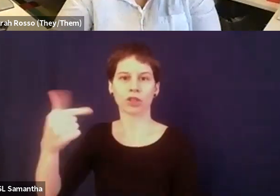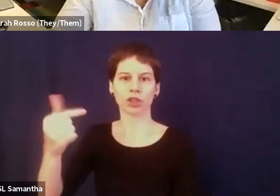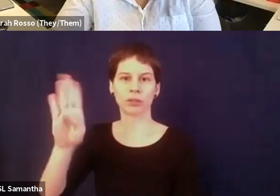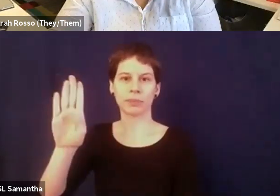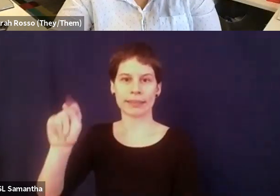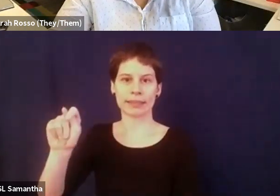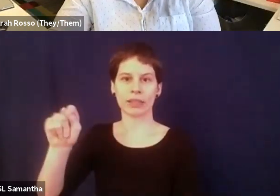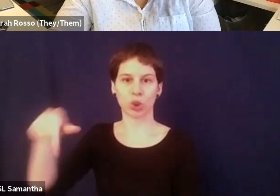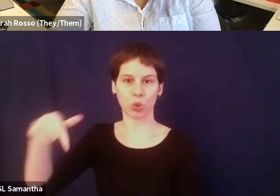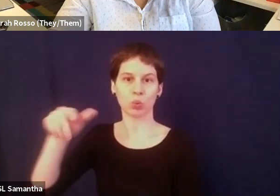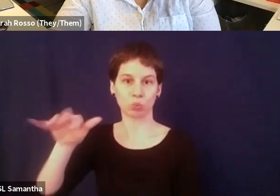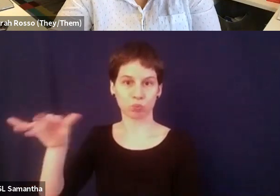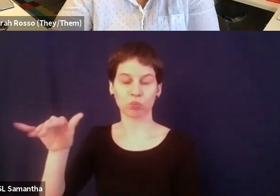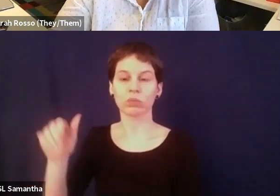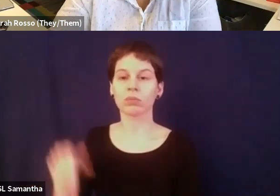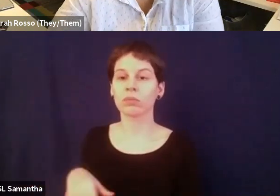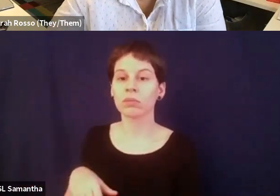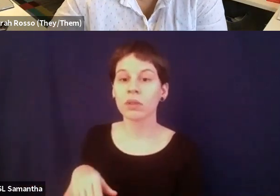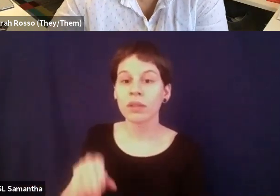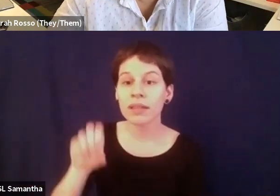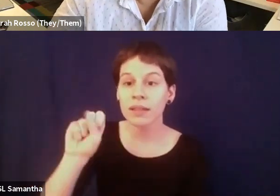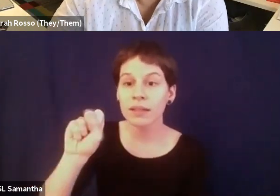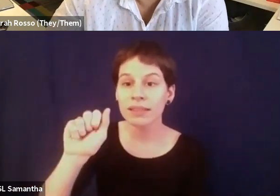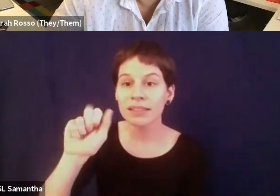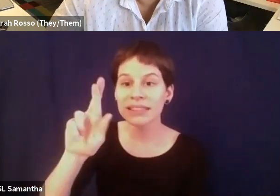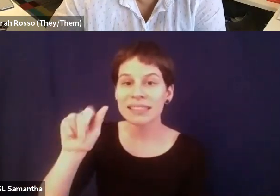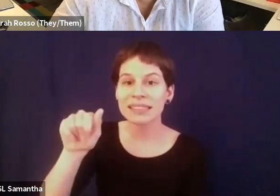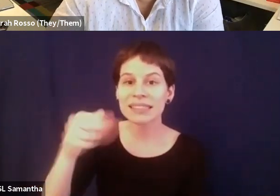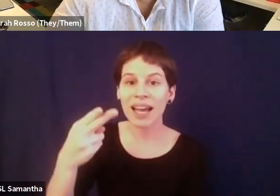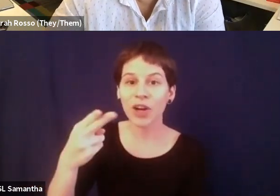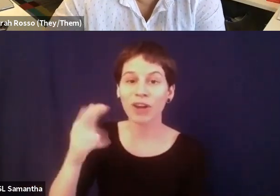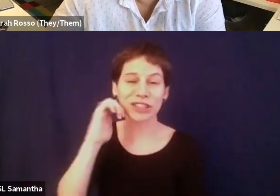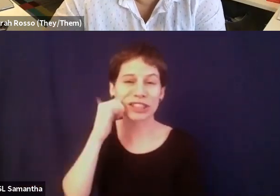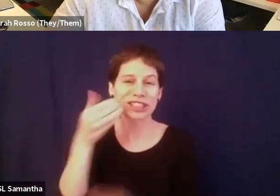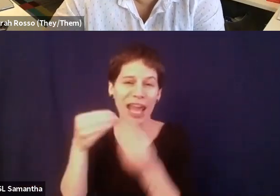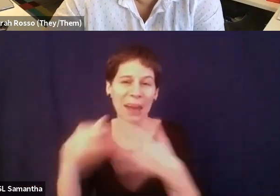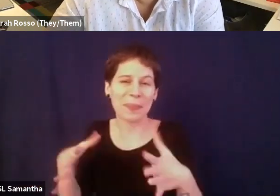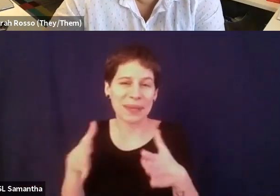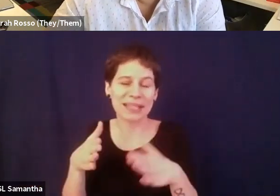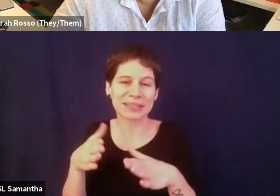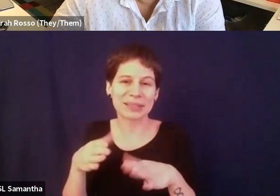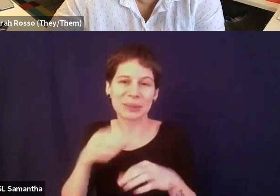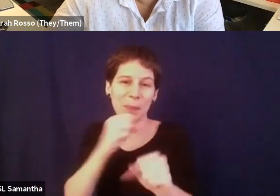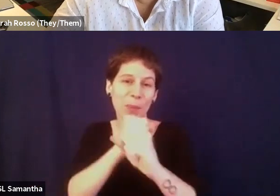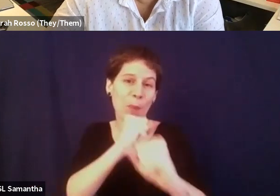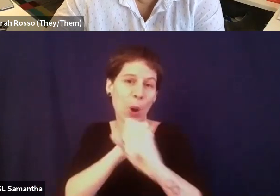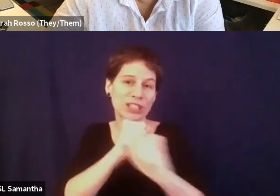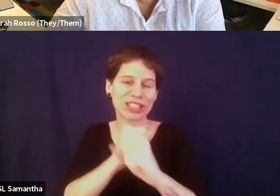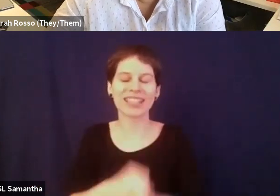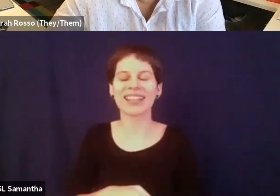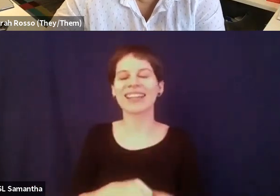I mean, what's a little shameless promotion? So at the Healing Wellness Foundation, we